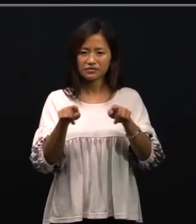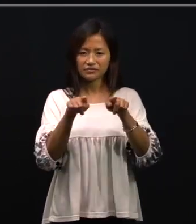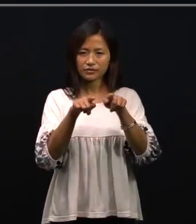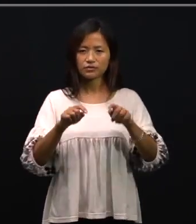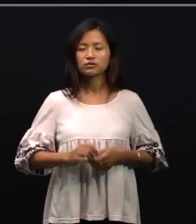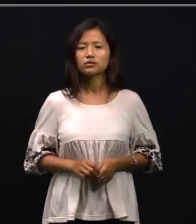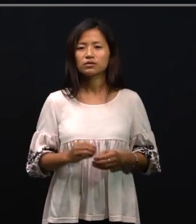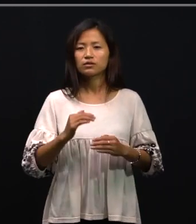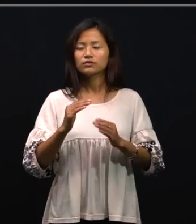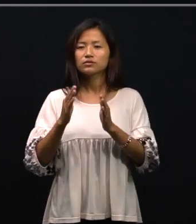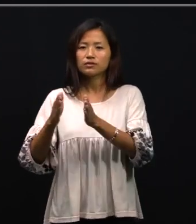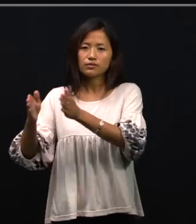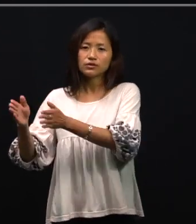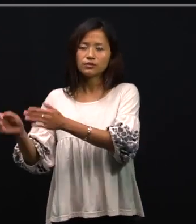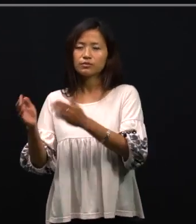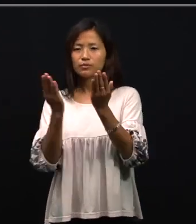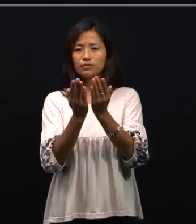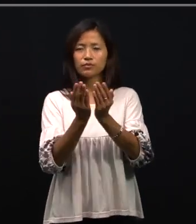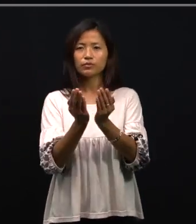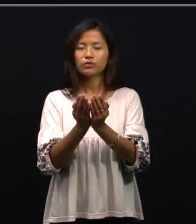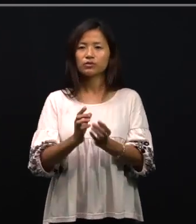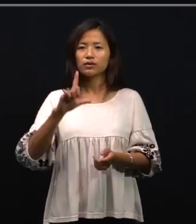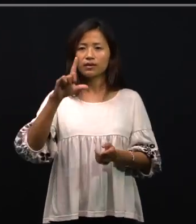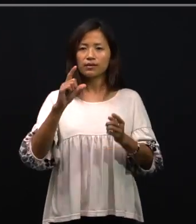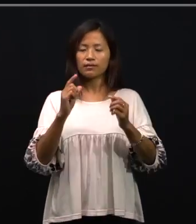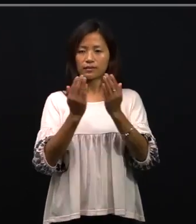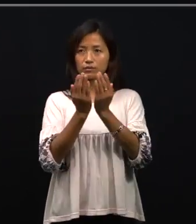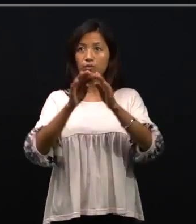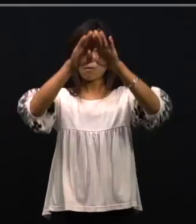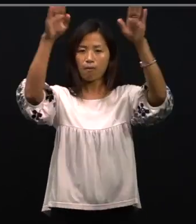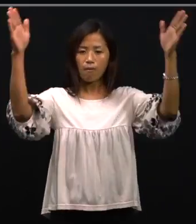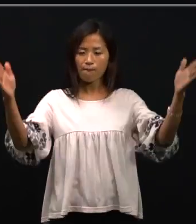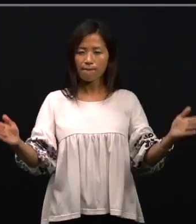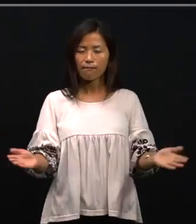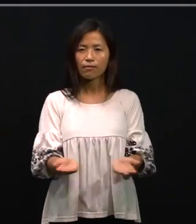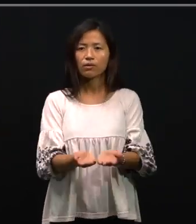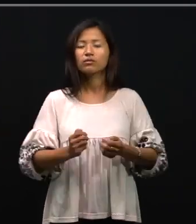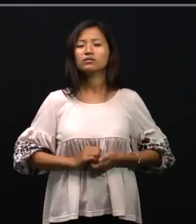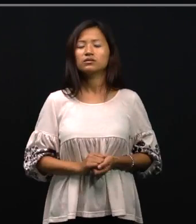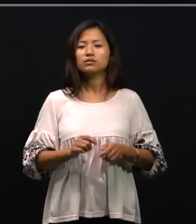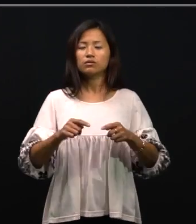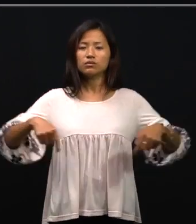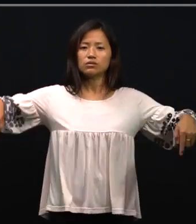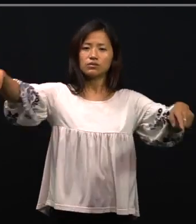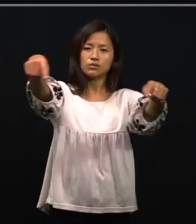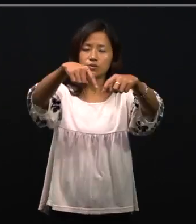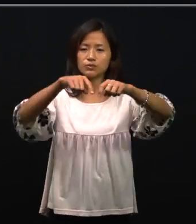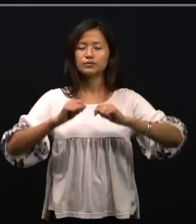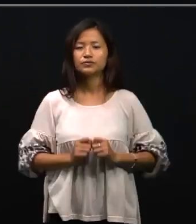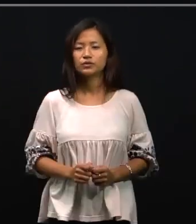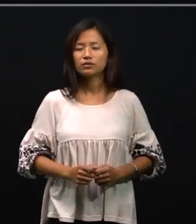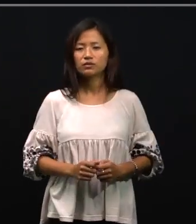to the arrangements of books in a library. So like the books are arranged according to the author or according to